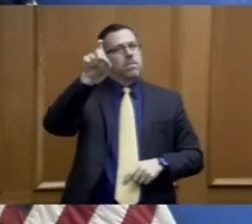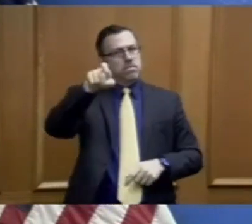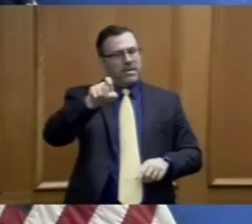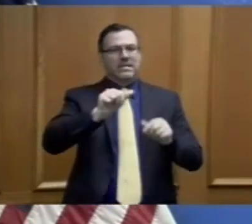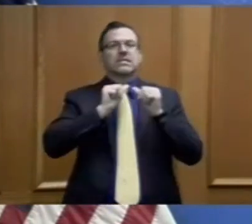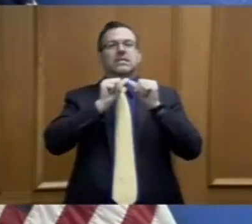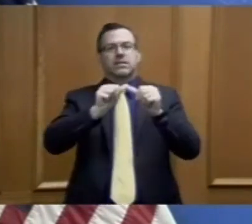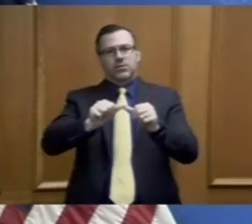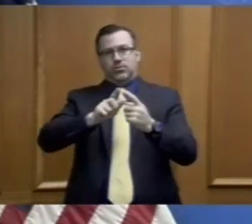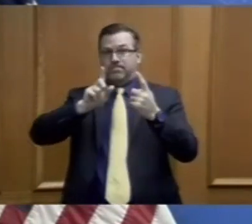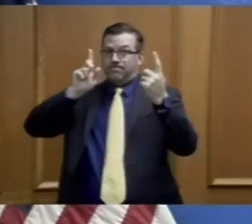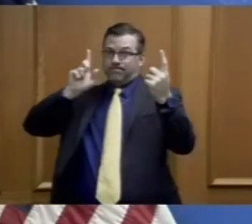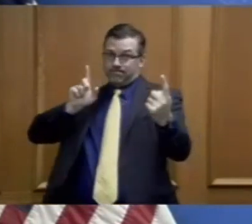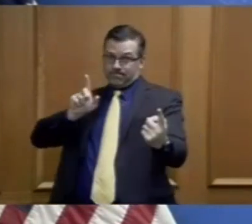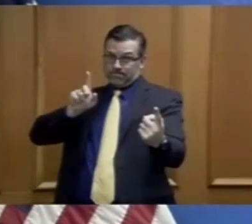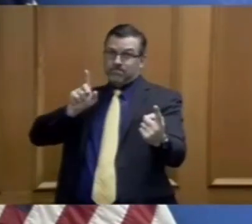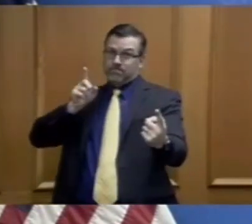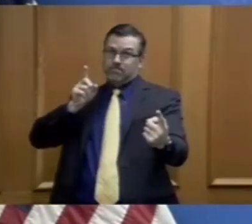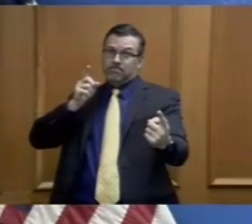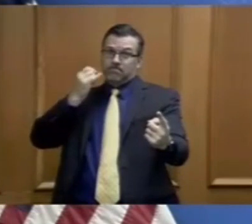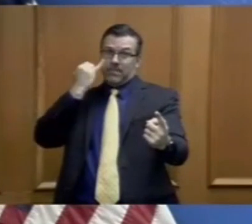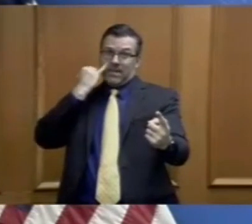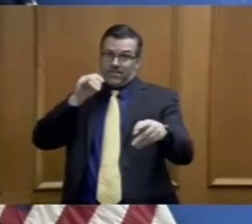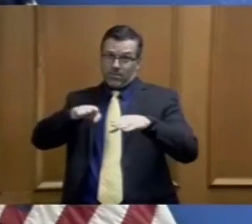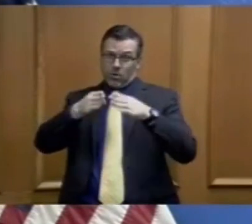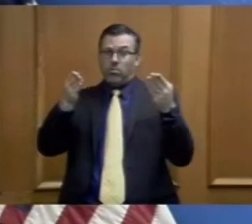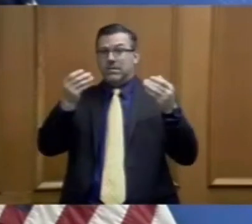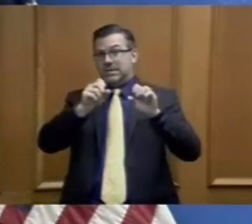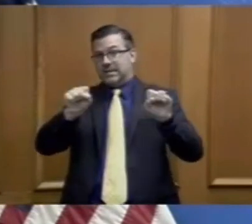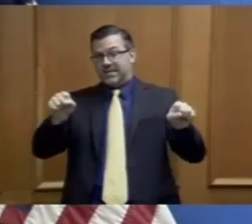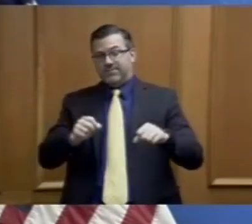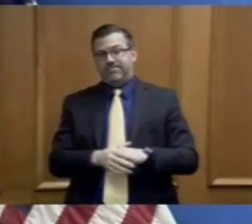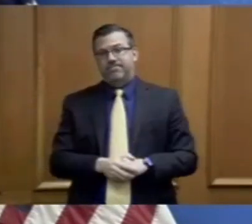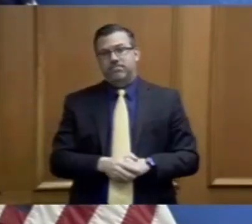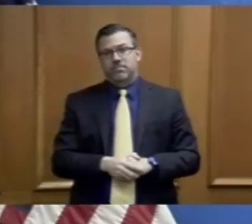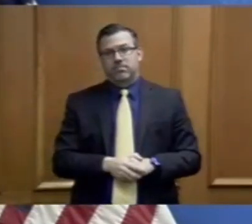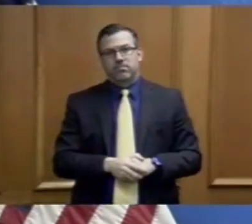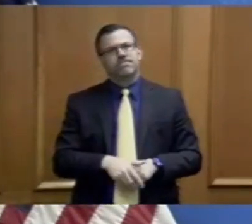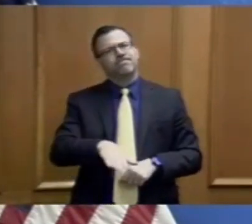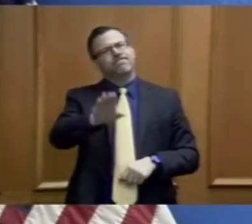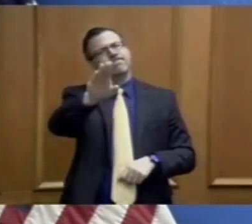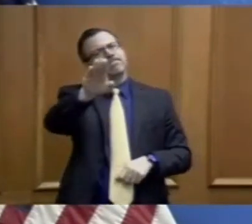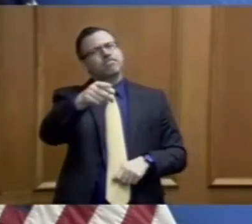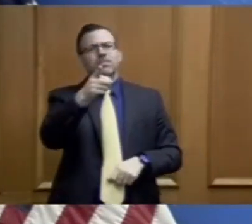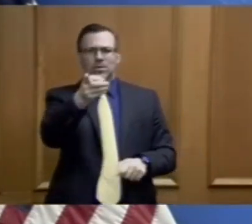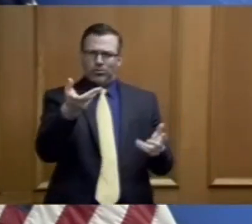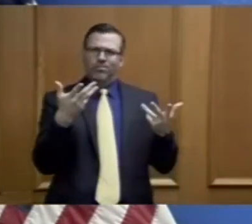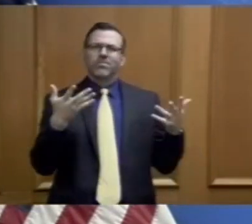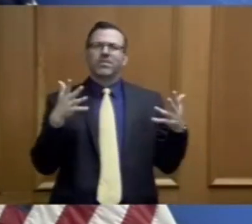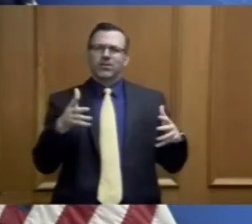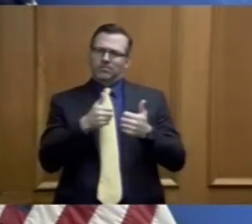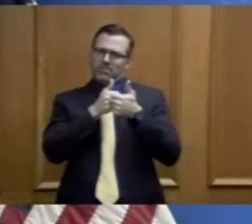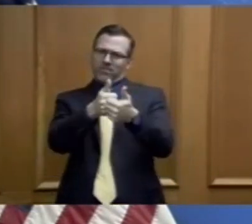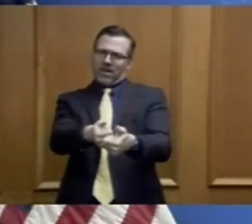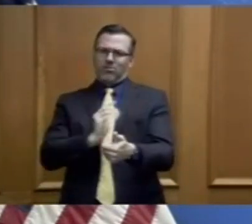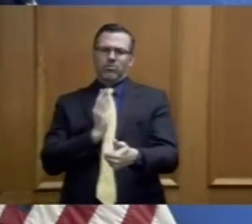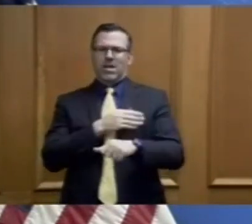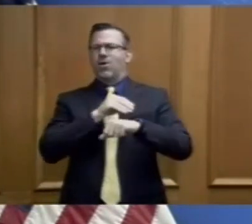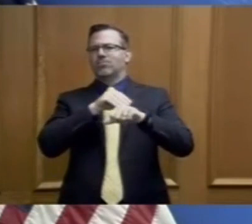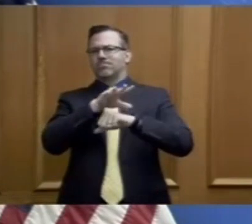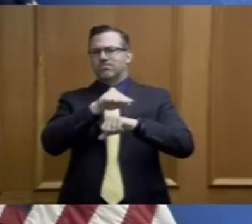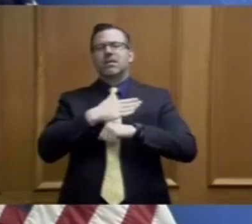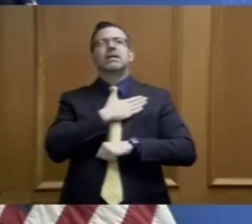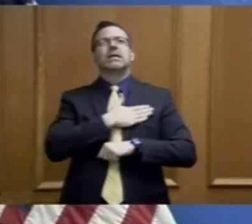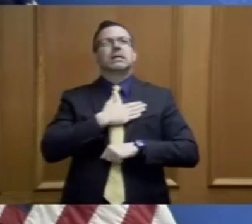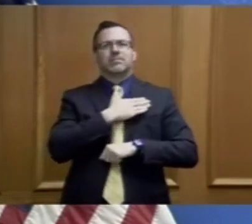our economy safely. Tennesseans, you have done what we have asked you to do, and we need you to keep it